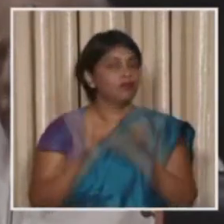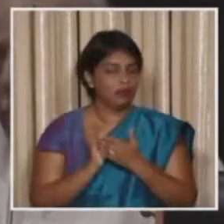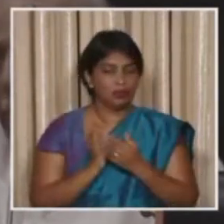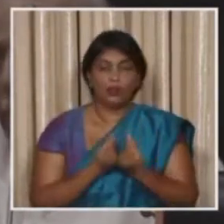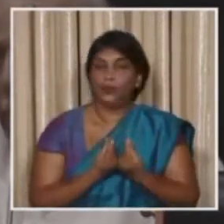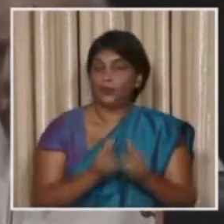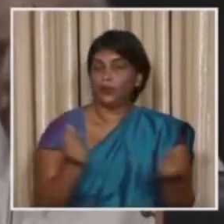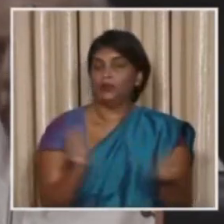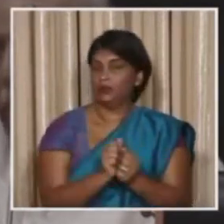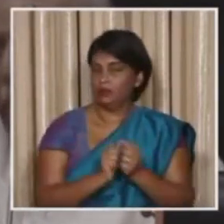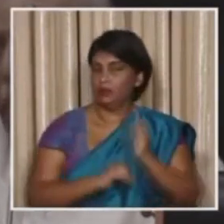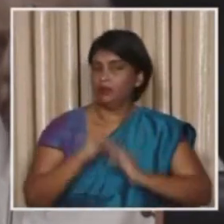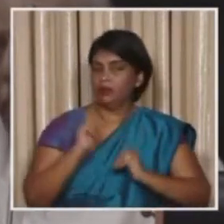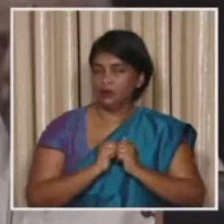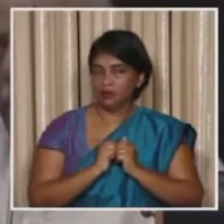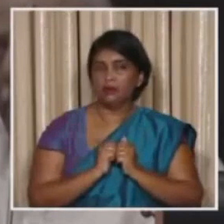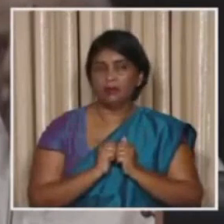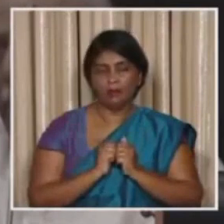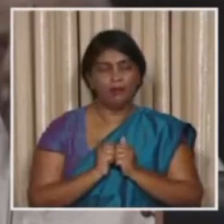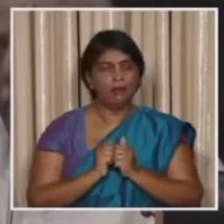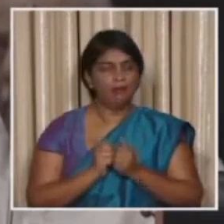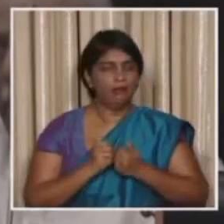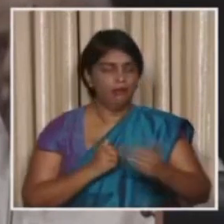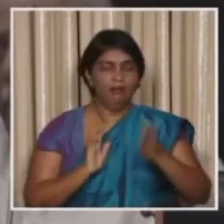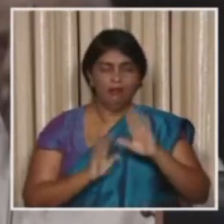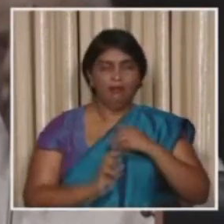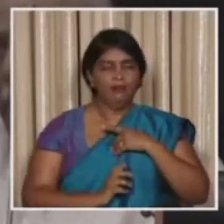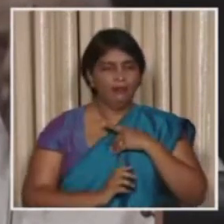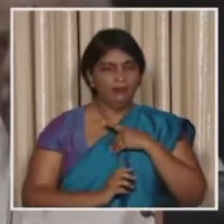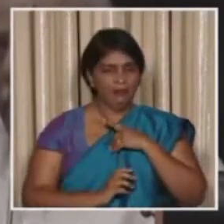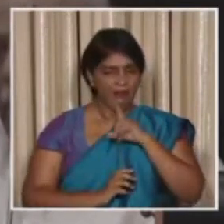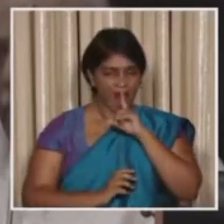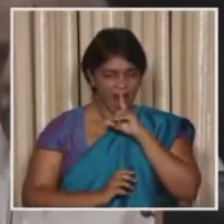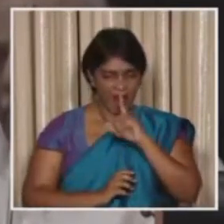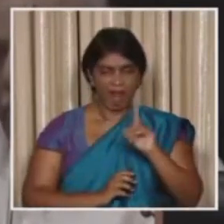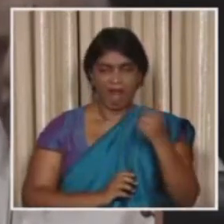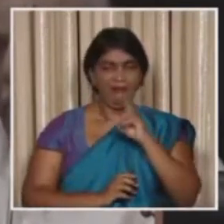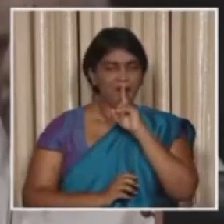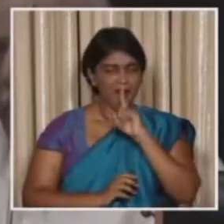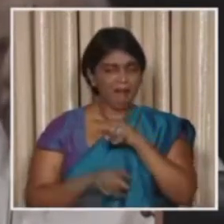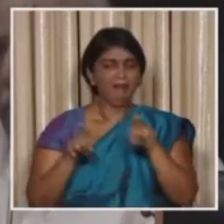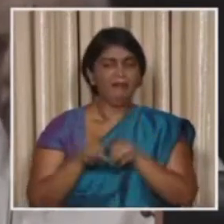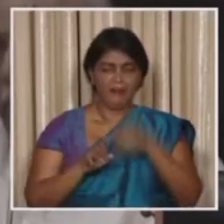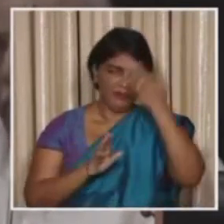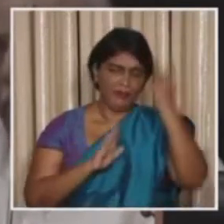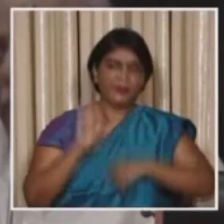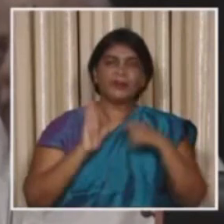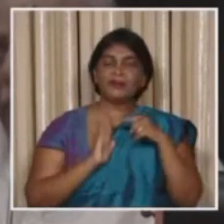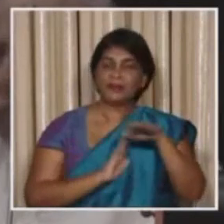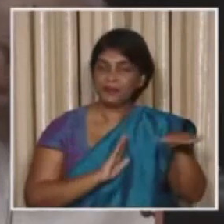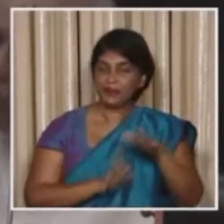resolution. Lands to be released by armed forces, Northern Province, of the total land area in Jaffna amounting to